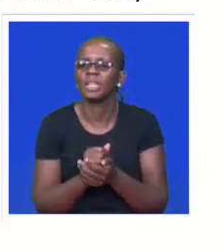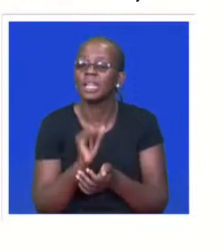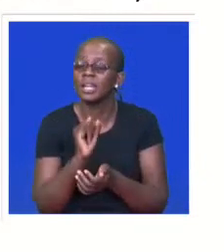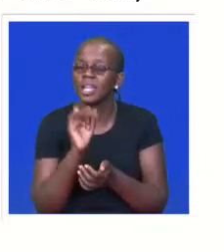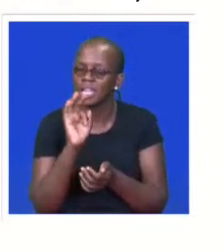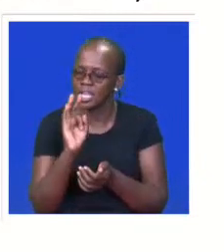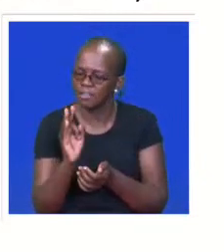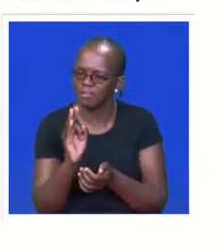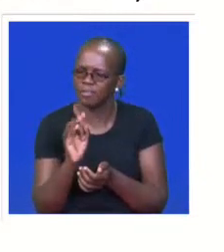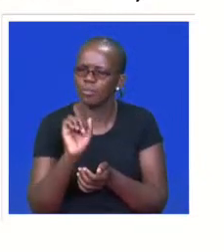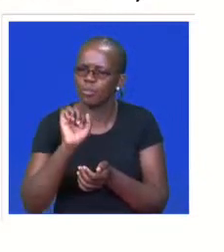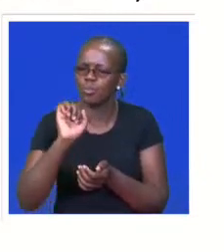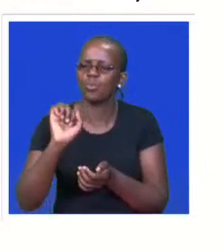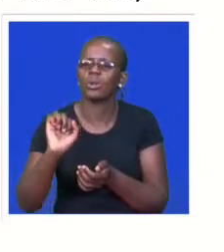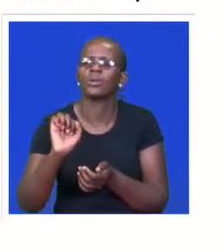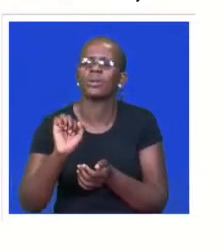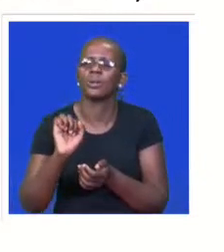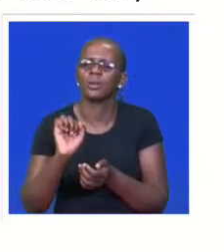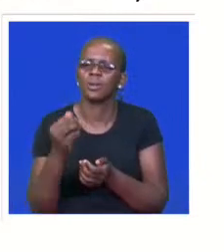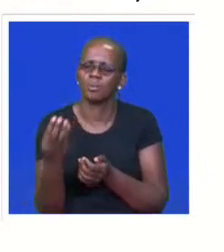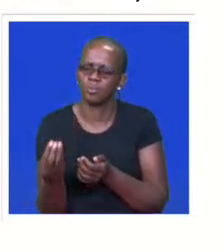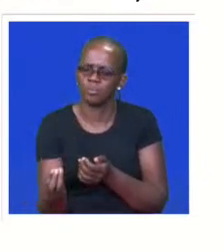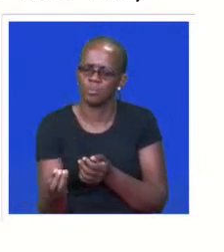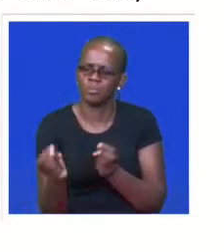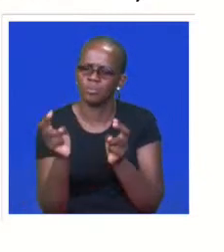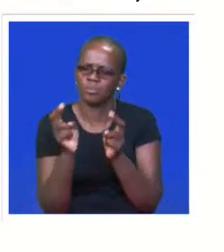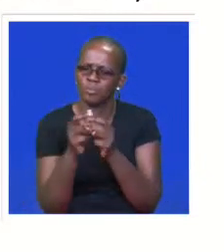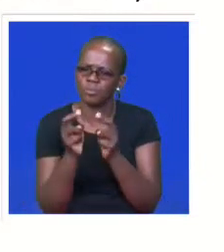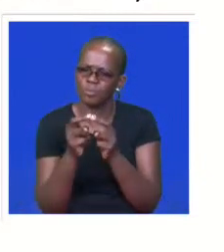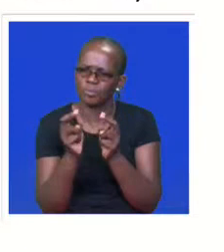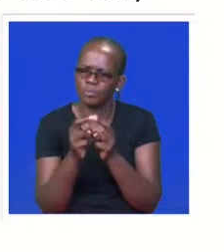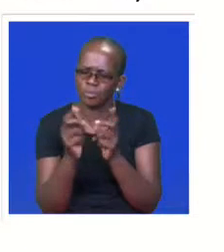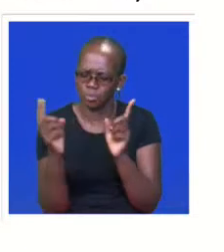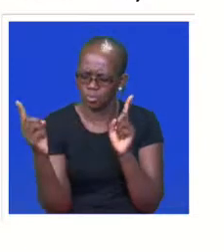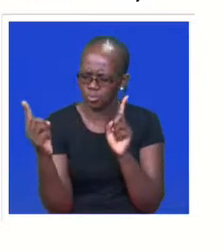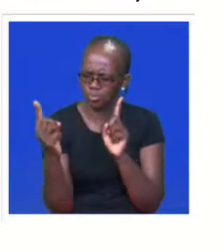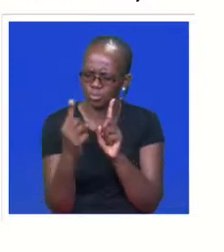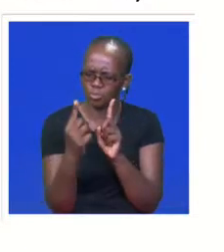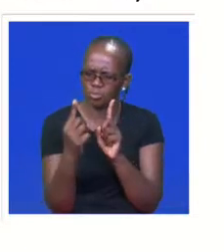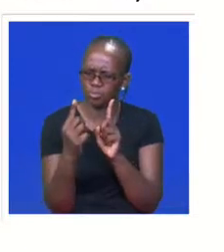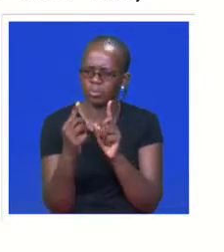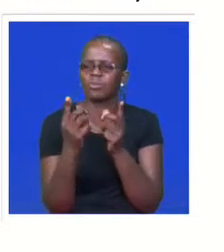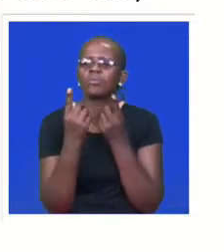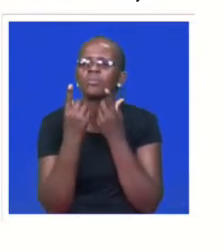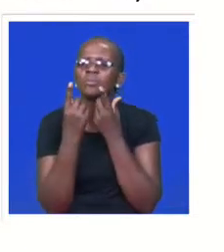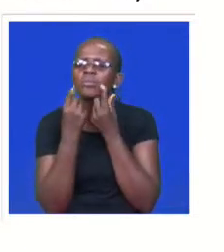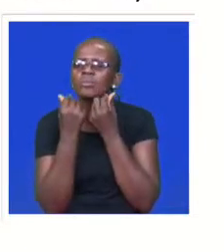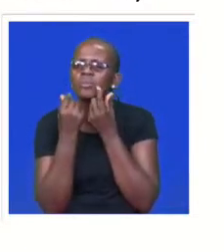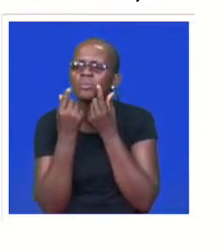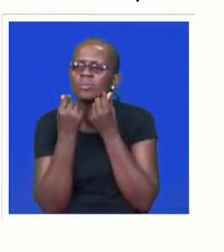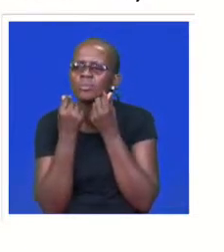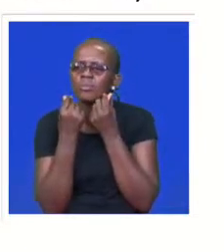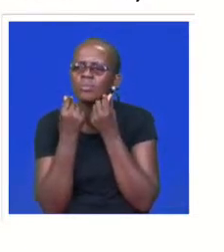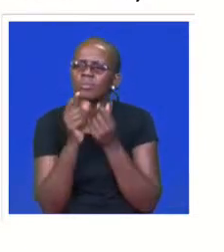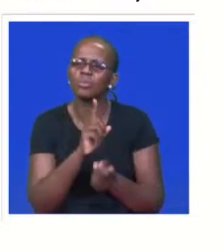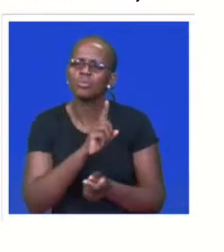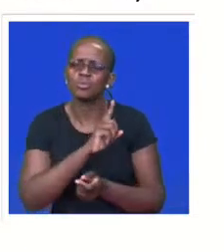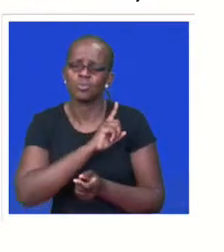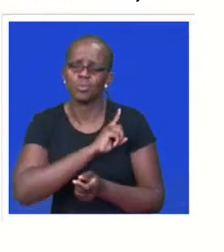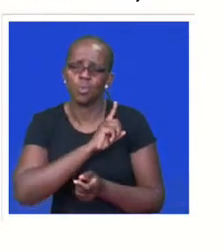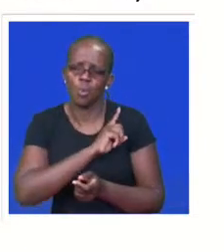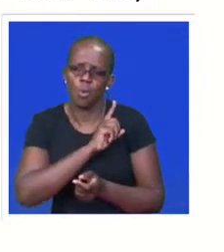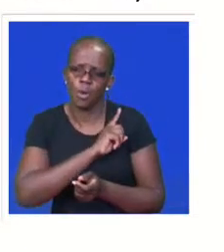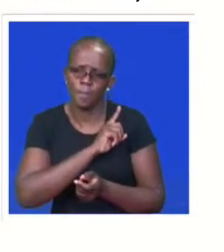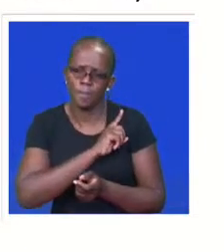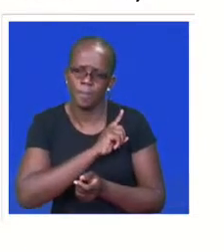Mouse, were you going to face the cat? Why? Remember, dear Lena, this